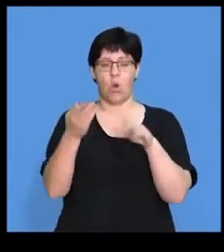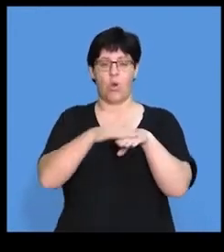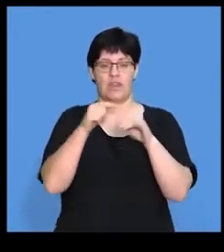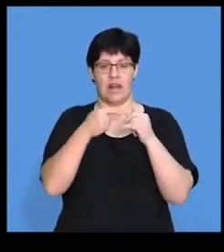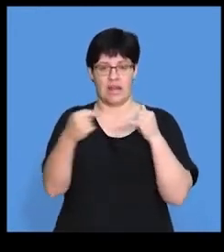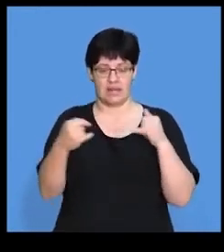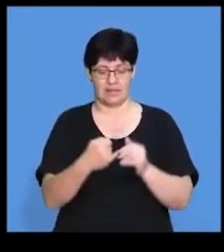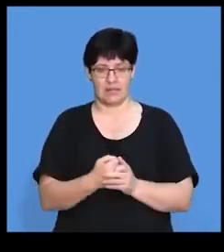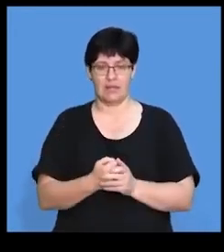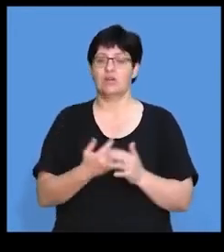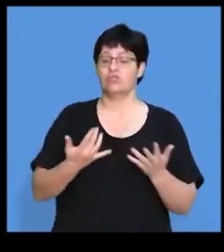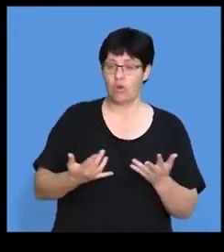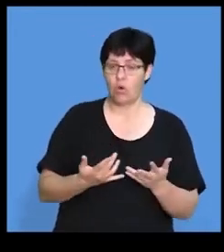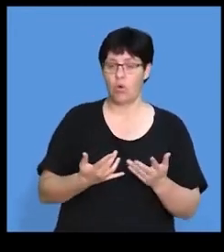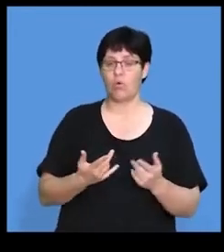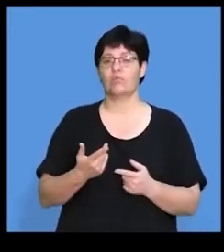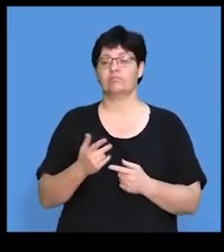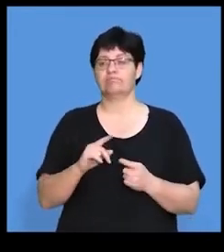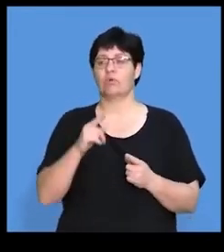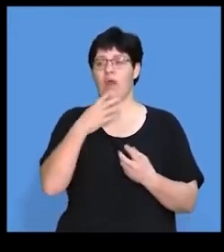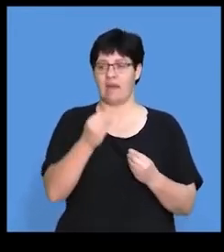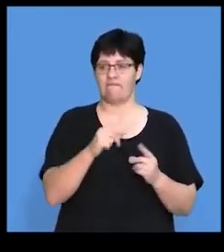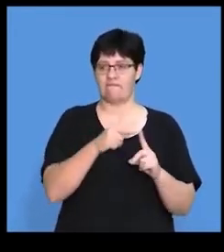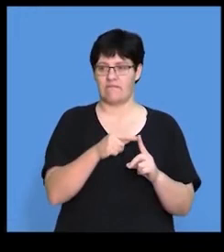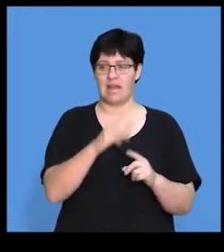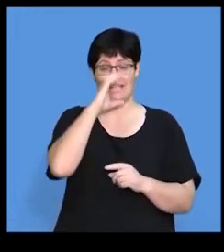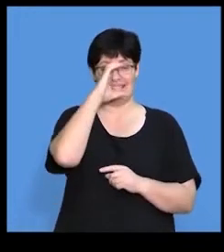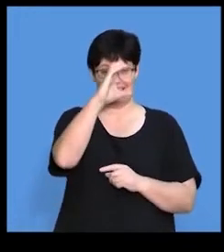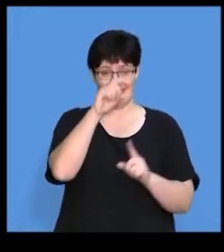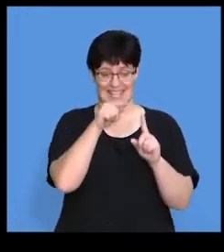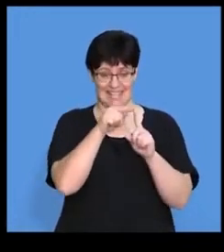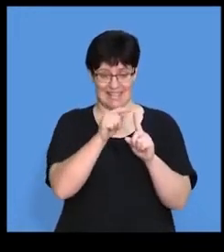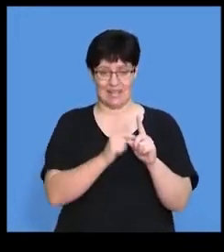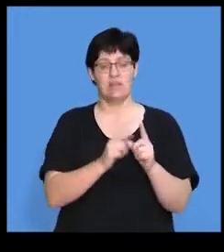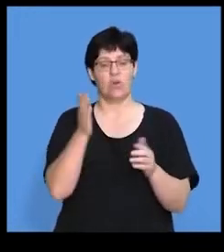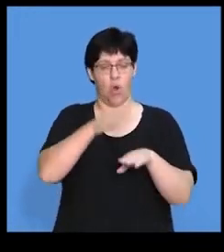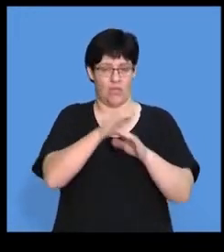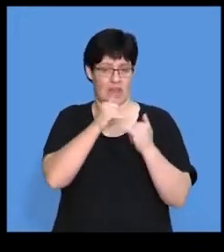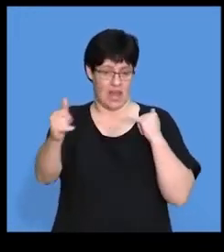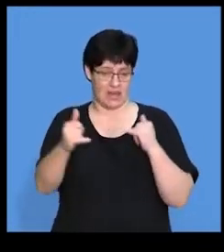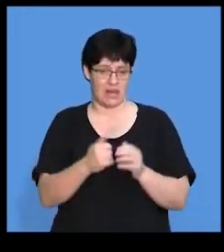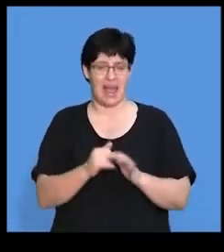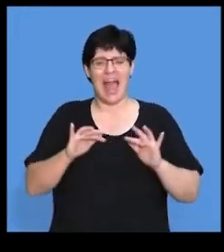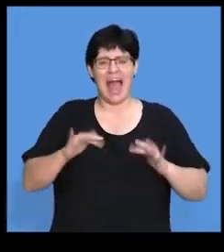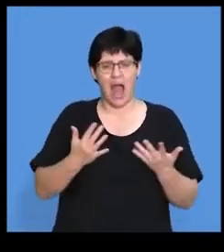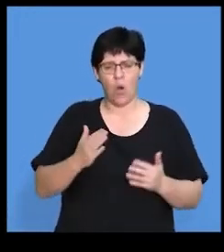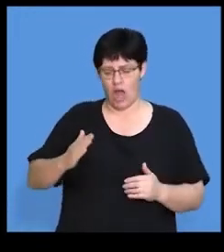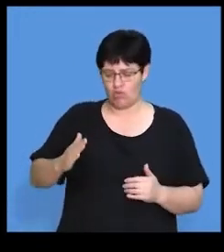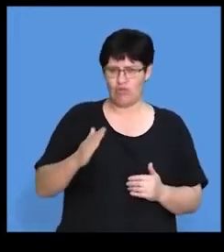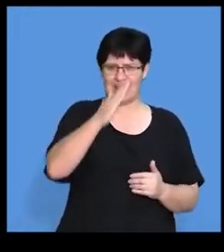So we have the coordinates of a point, and that's point C, which obviously lies on the line. how can we get the gradient of the